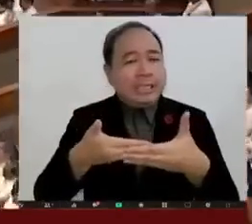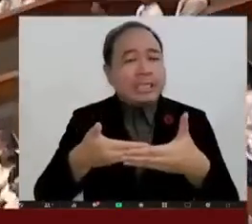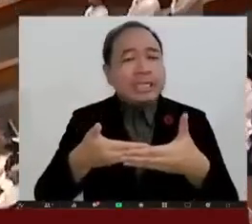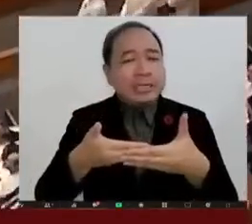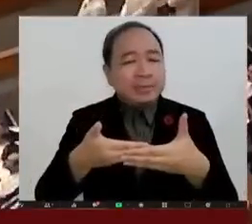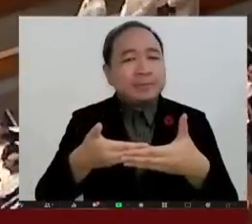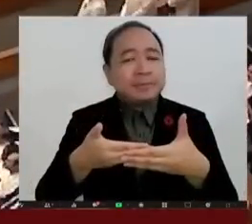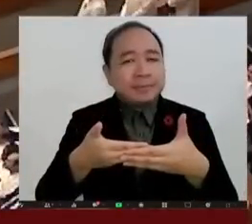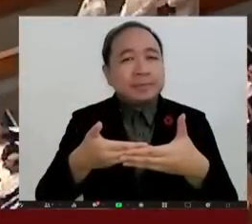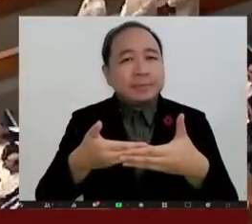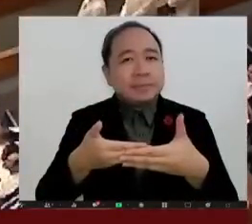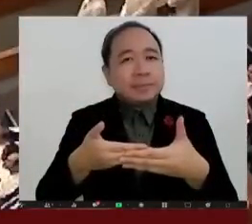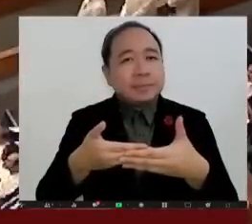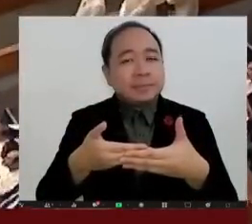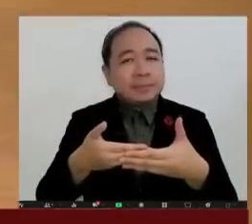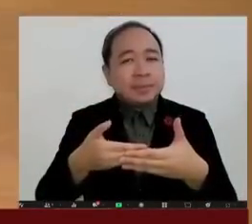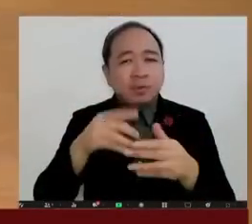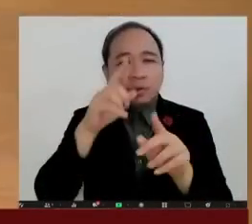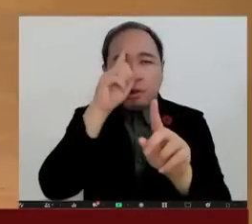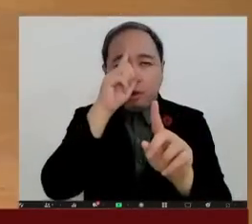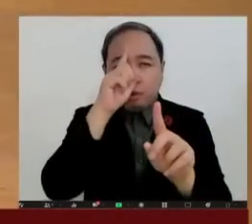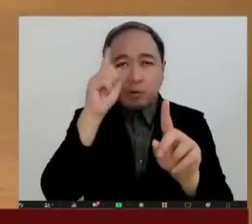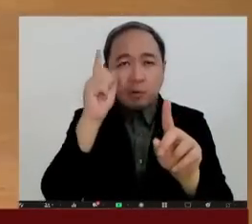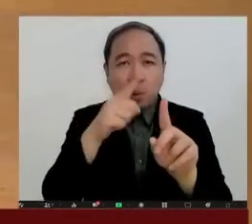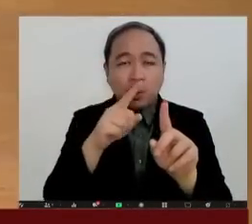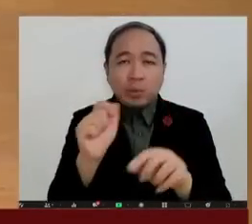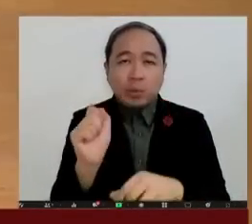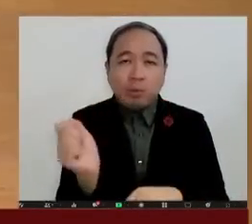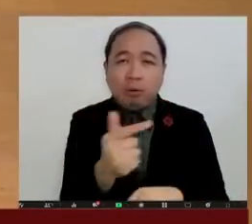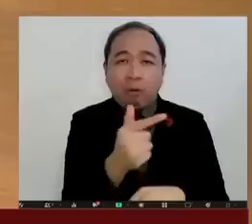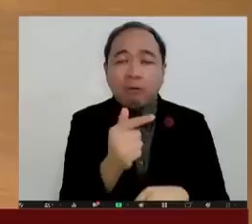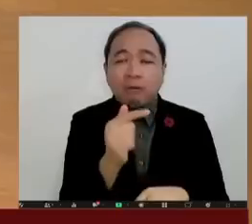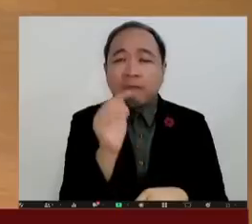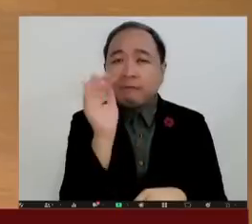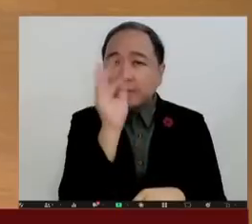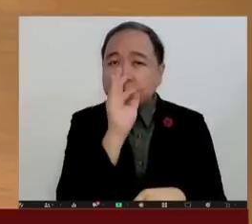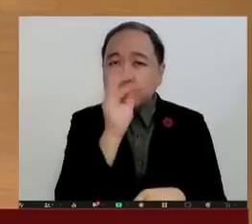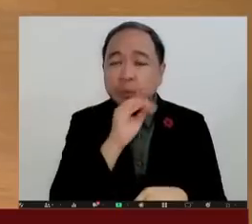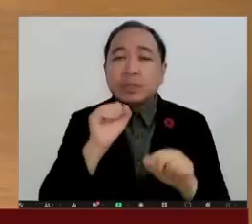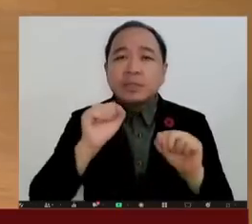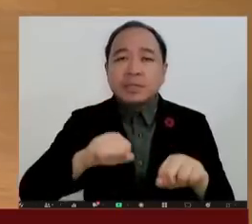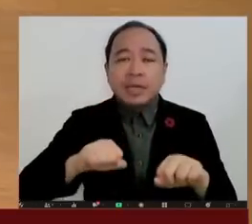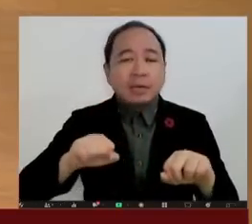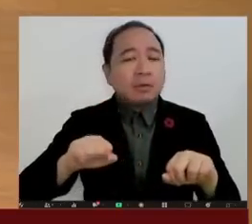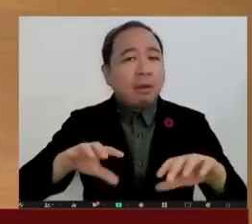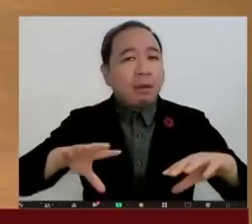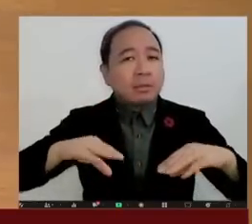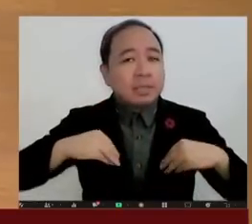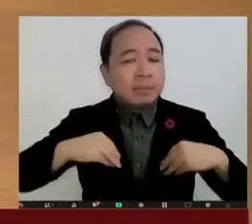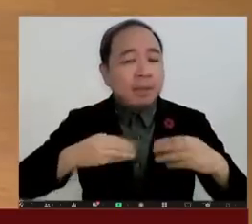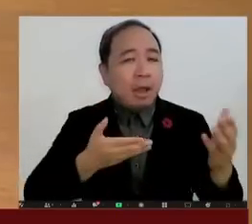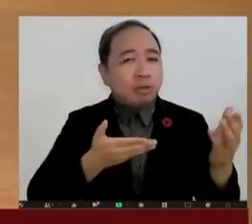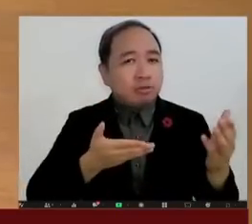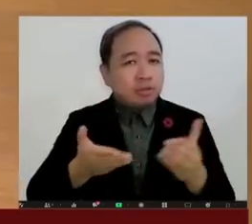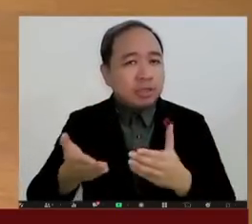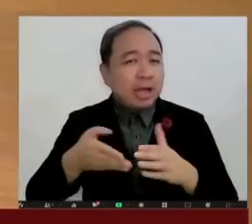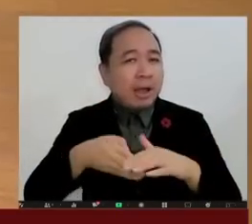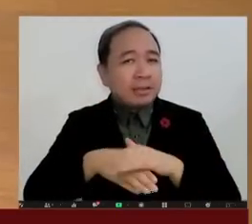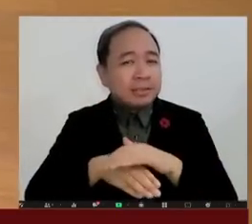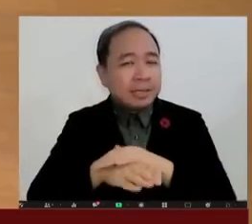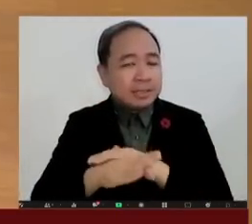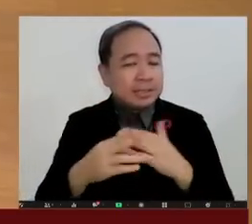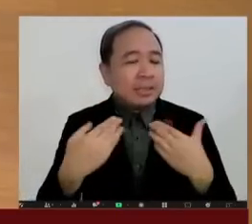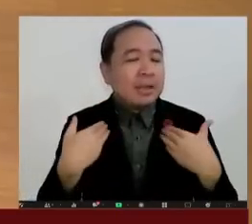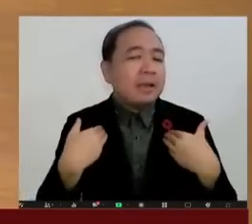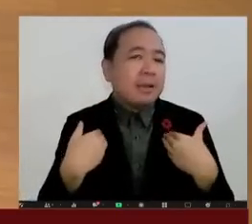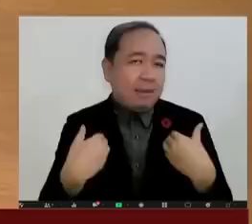Palapit na tayo sa hangarin na ang lahat ng Pilipino ay makakakuha ng serbisyong pangkalusugan. Sa ngayon,